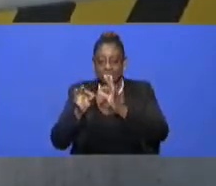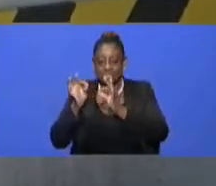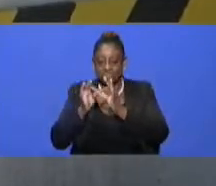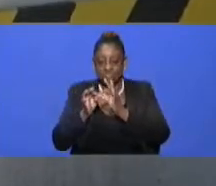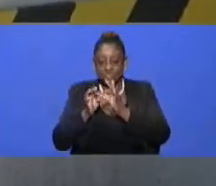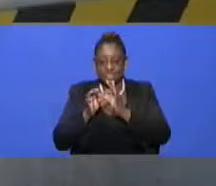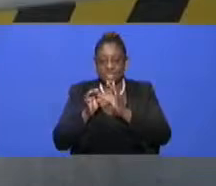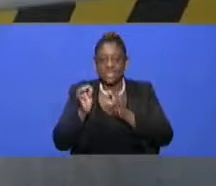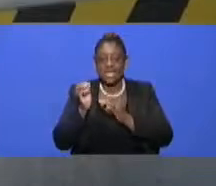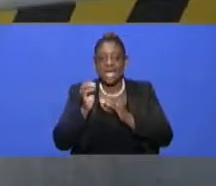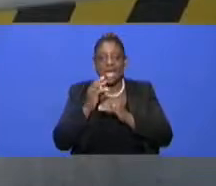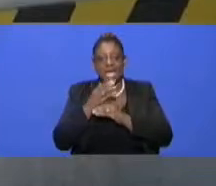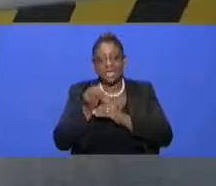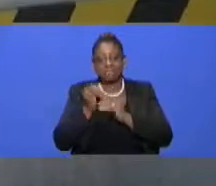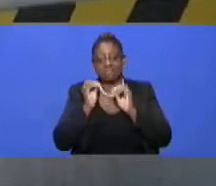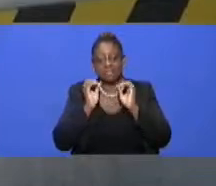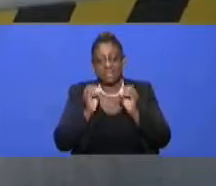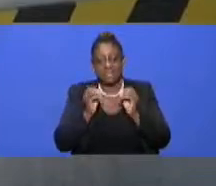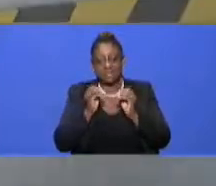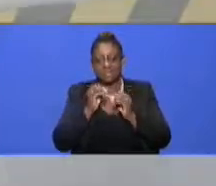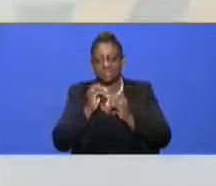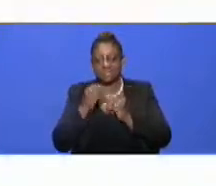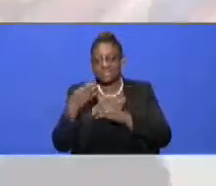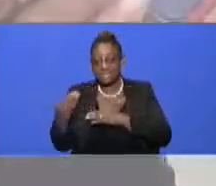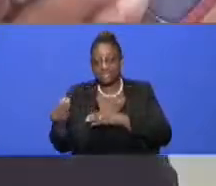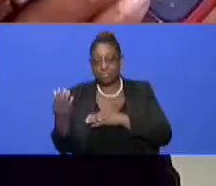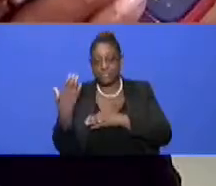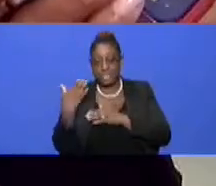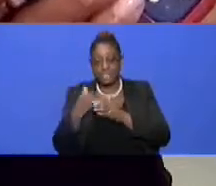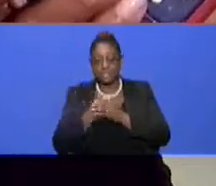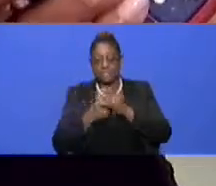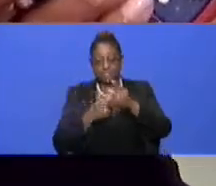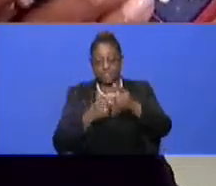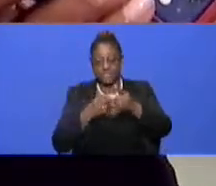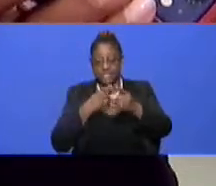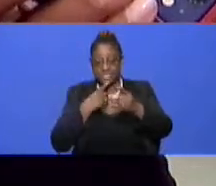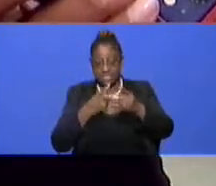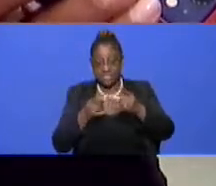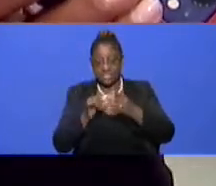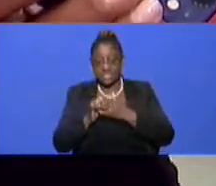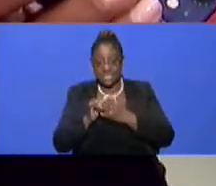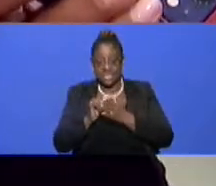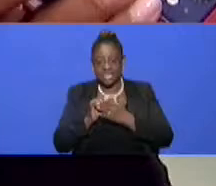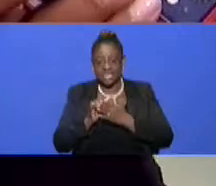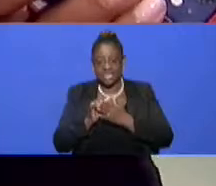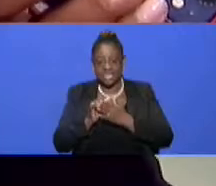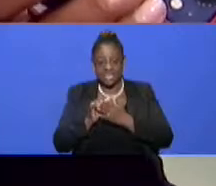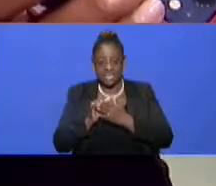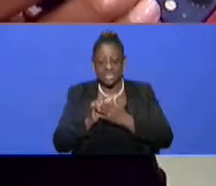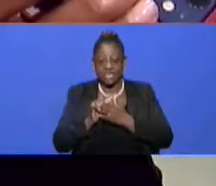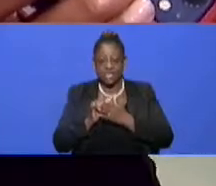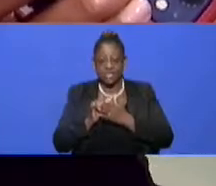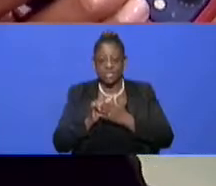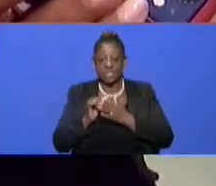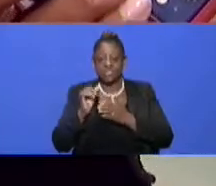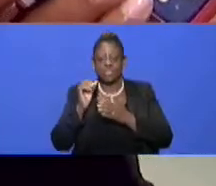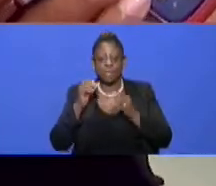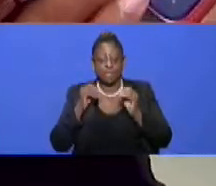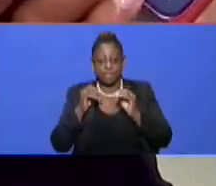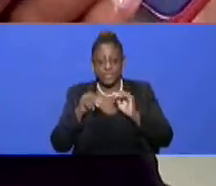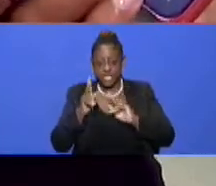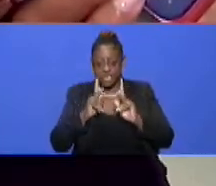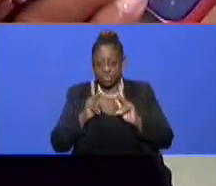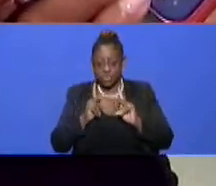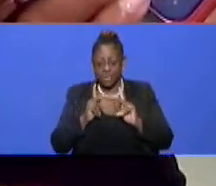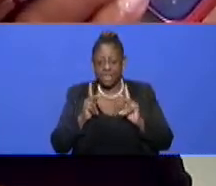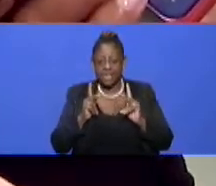few, almost none, left behind. One person can have a diverse gamut of disabilities that impact the